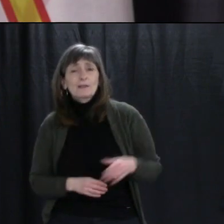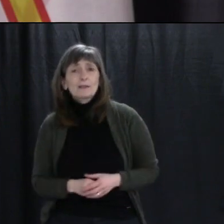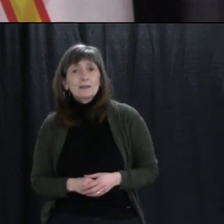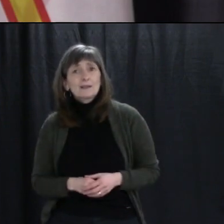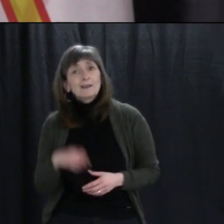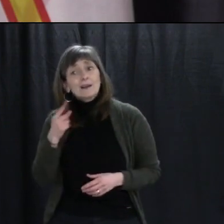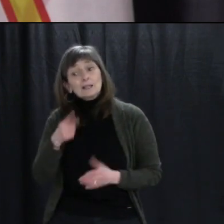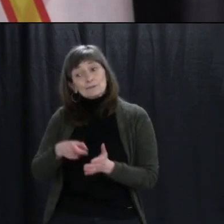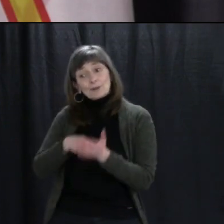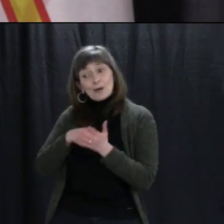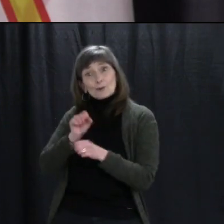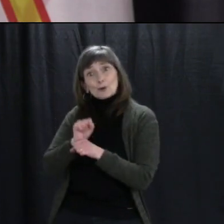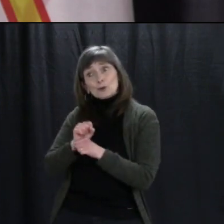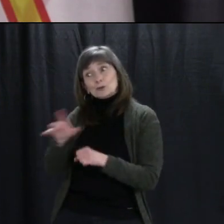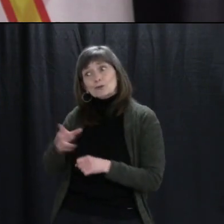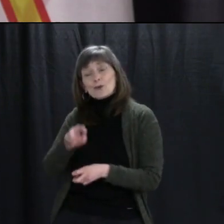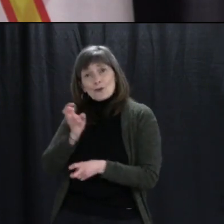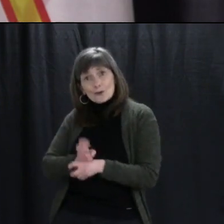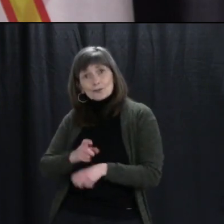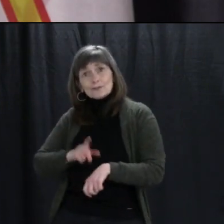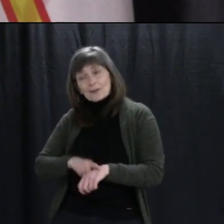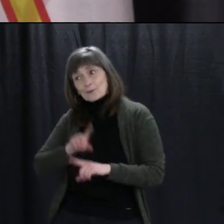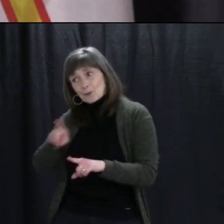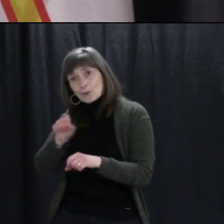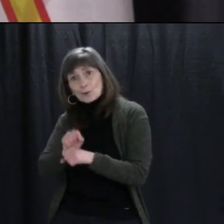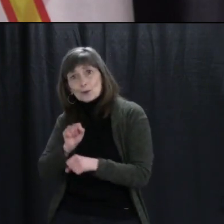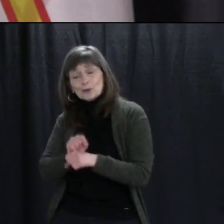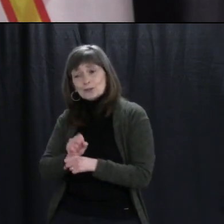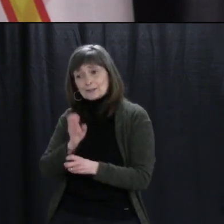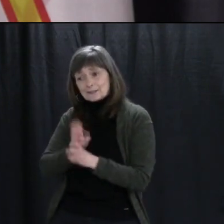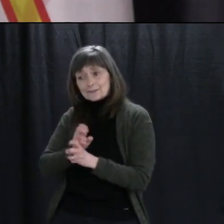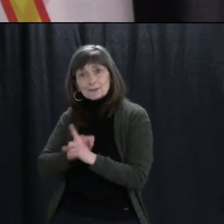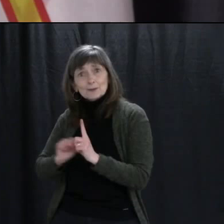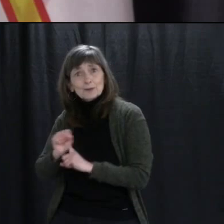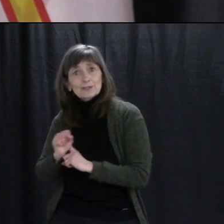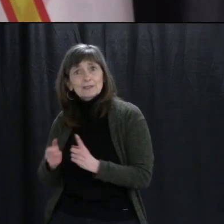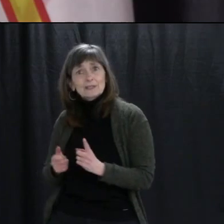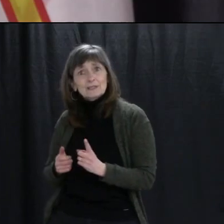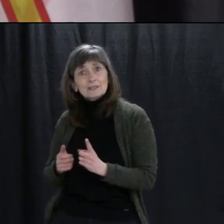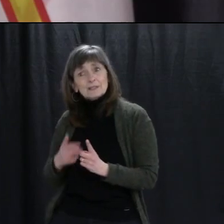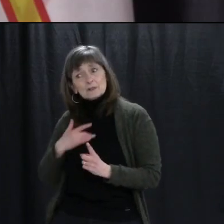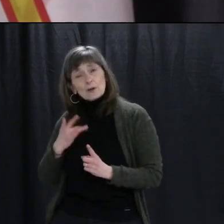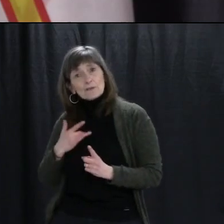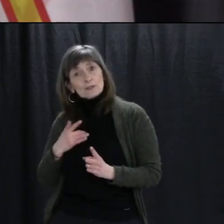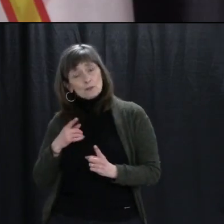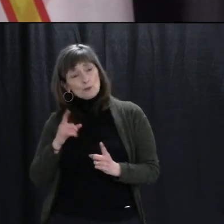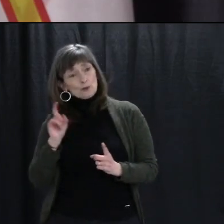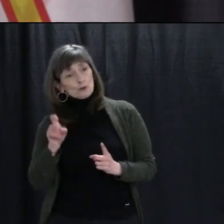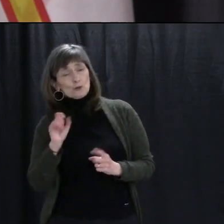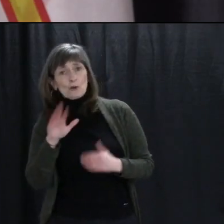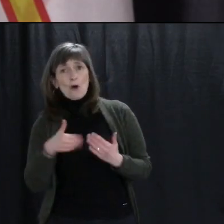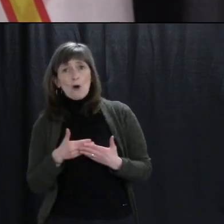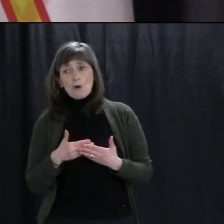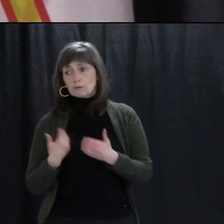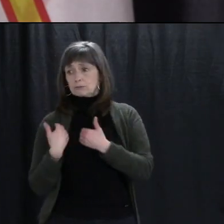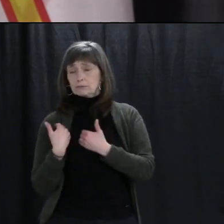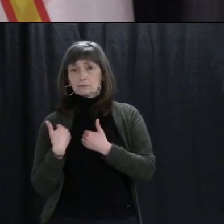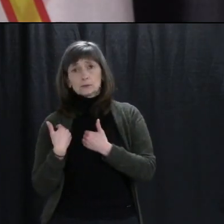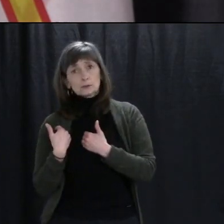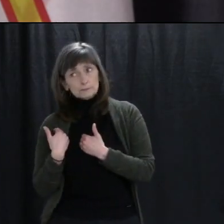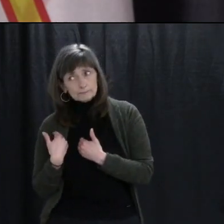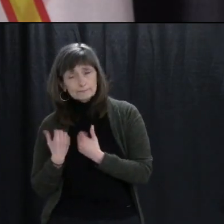into some very difficult situations. So I think it's incumbent on every single one of us to step up and support our essential workers.